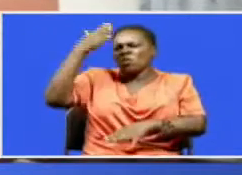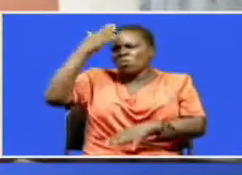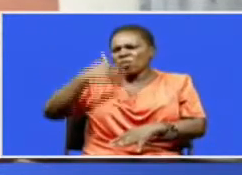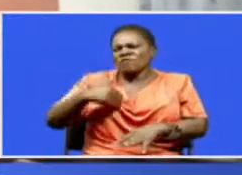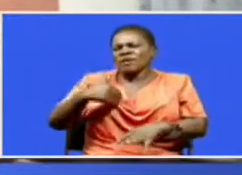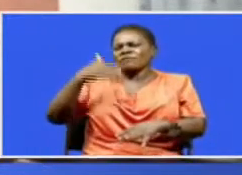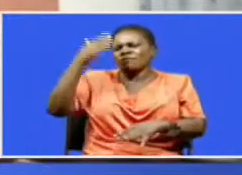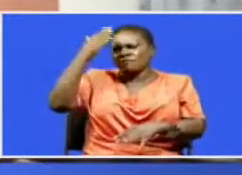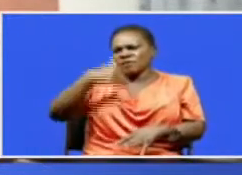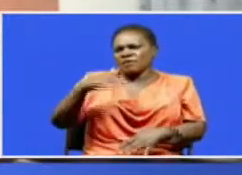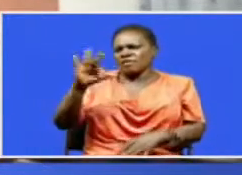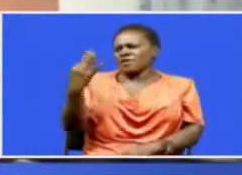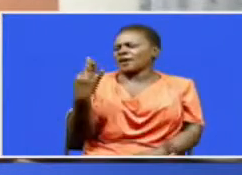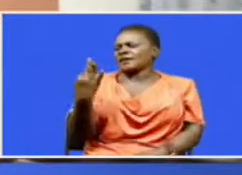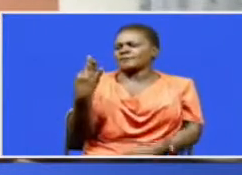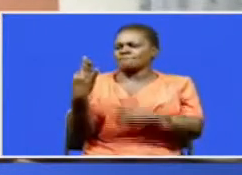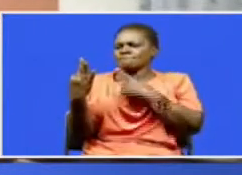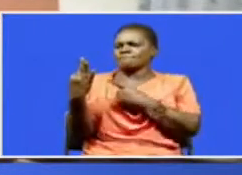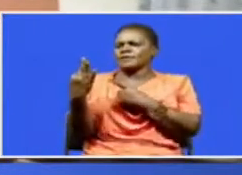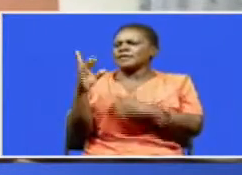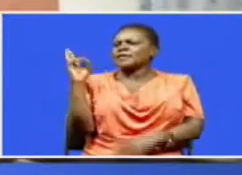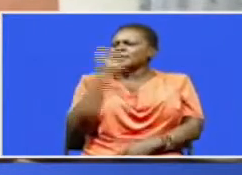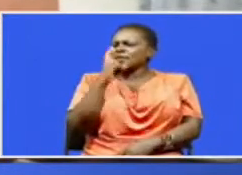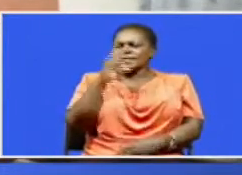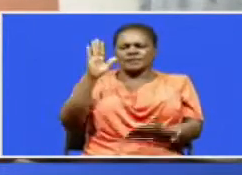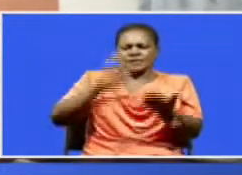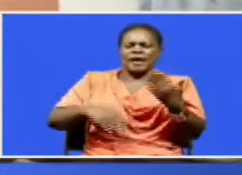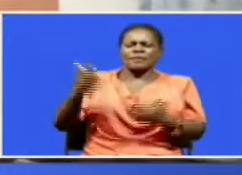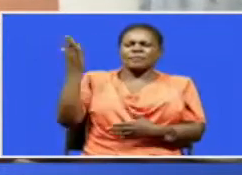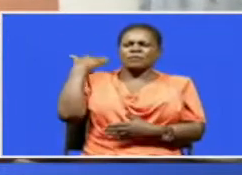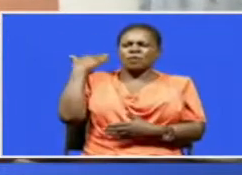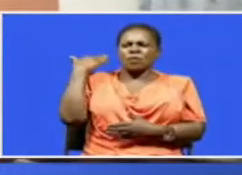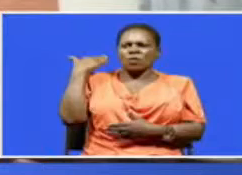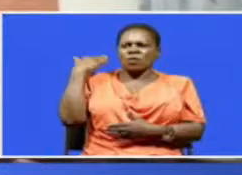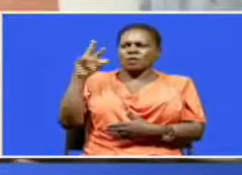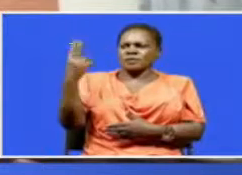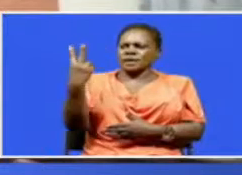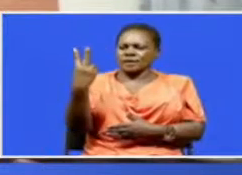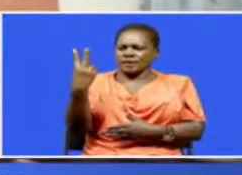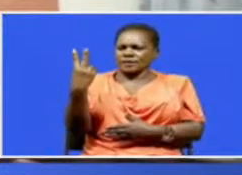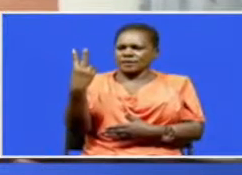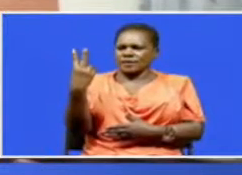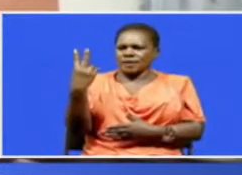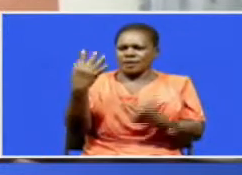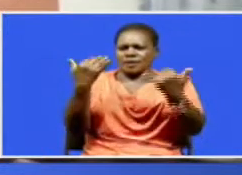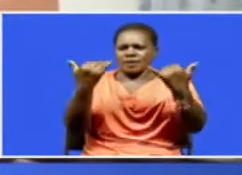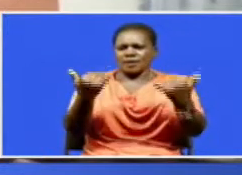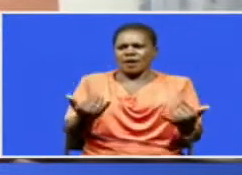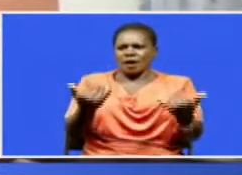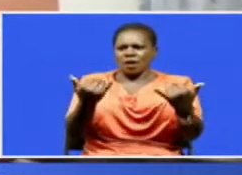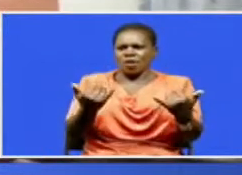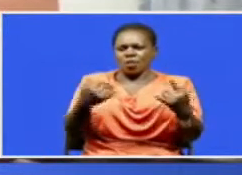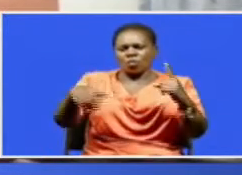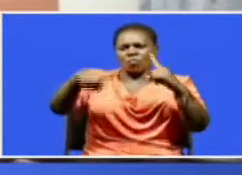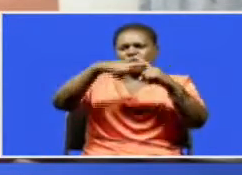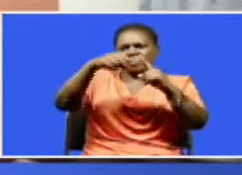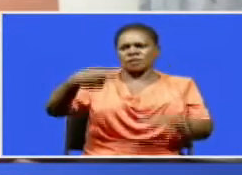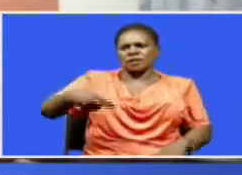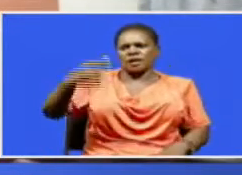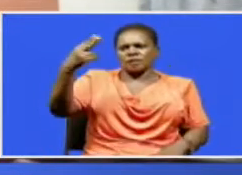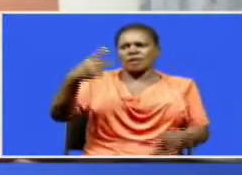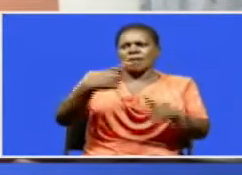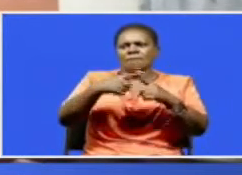the third wave, it looks deadlier than the previous one, but actually the second wave was the worst. Right now, the positivity rate is high, but